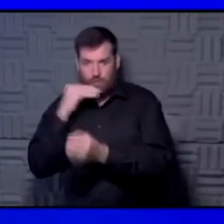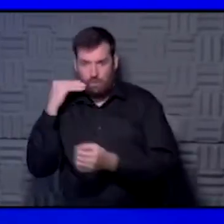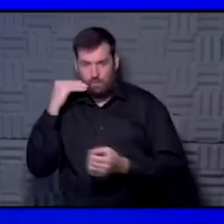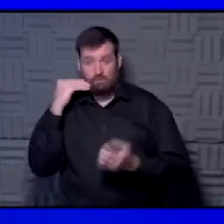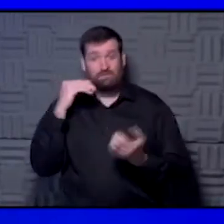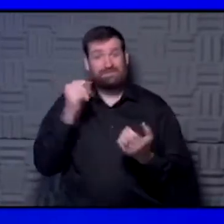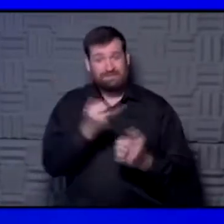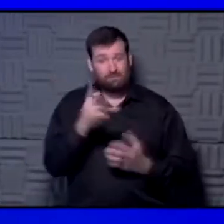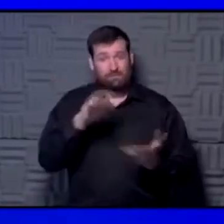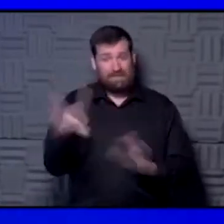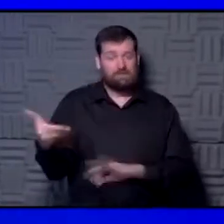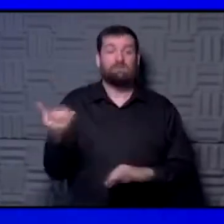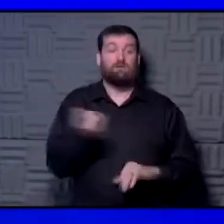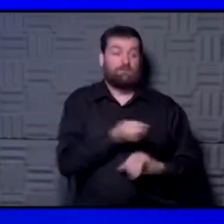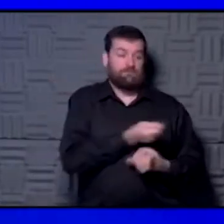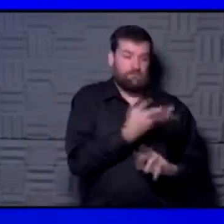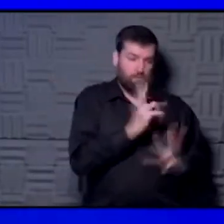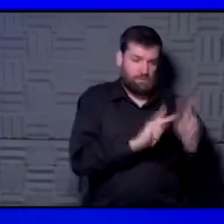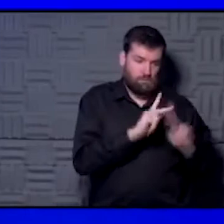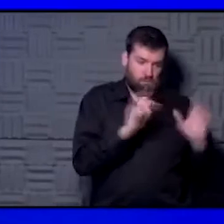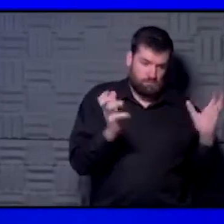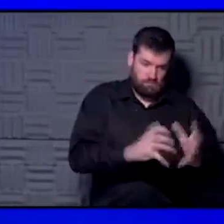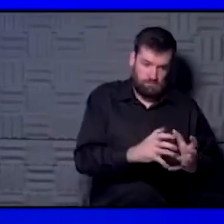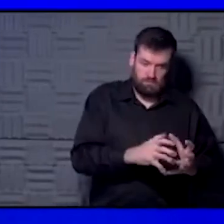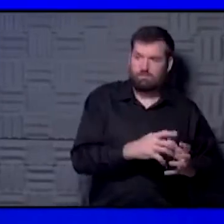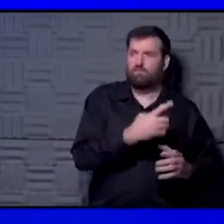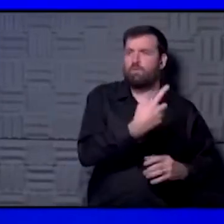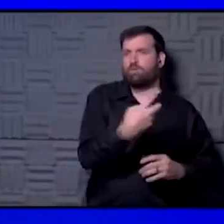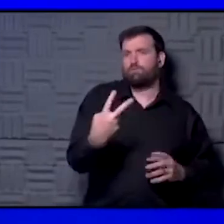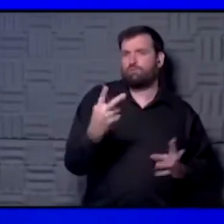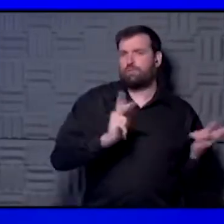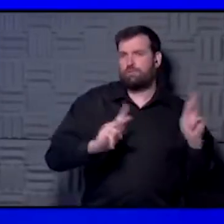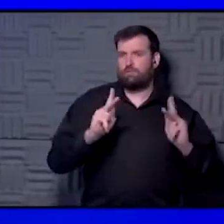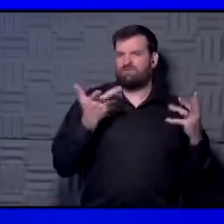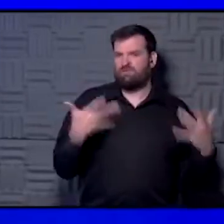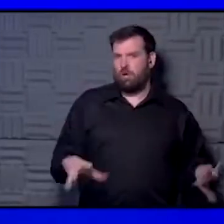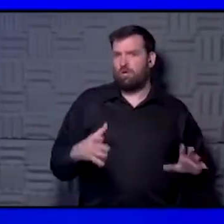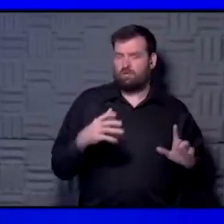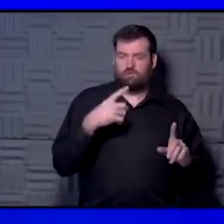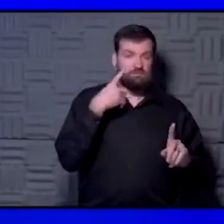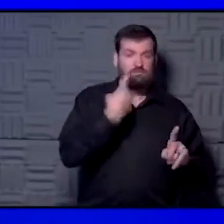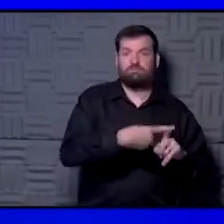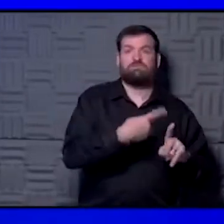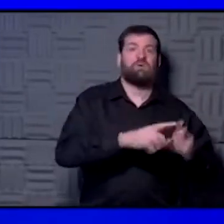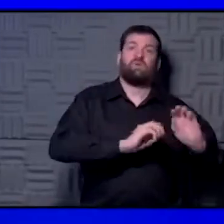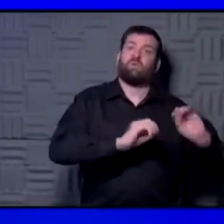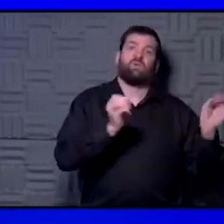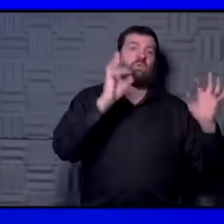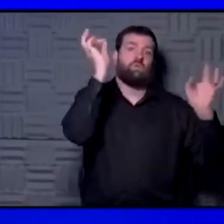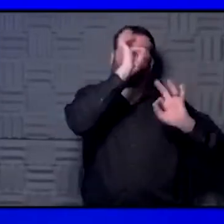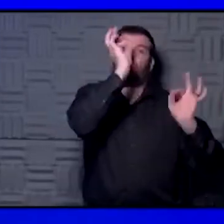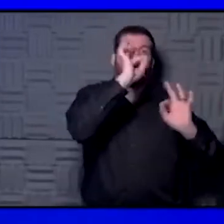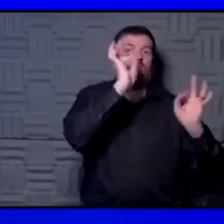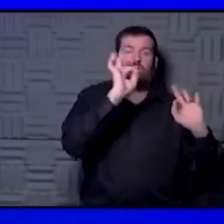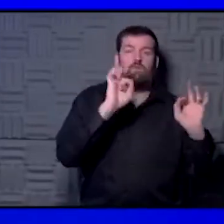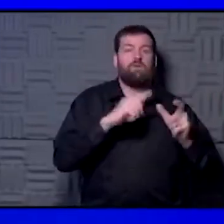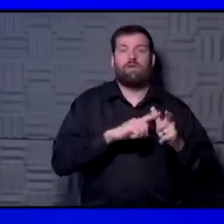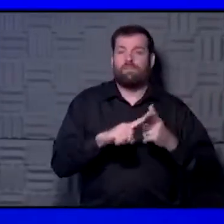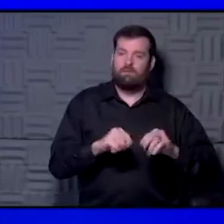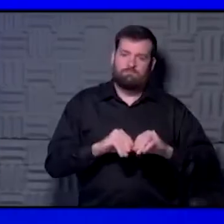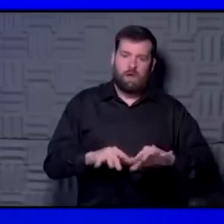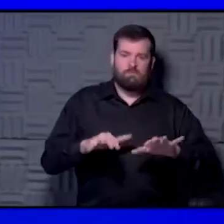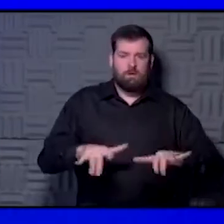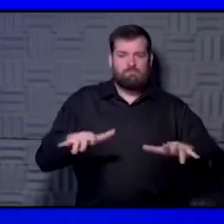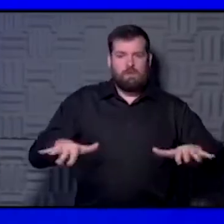ones where you have a few people that are together. There's probably 1 or 2 people there that are infected, don't know they're infected, spreading the disease, and then it just